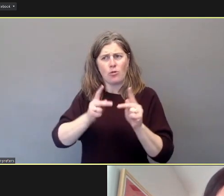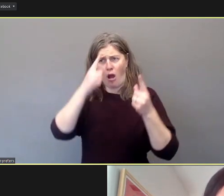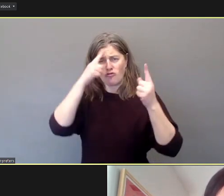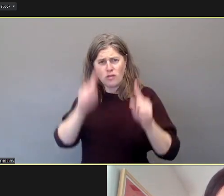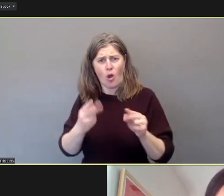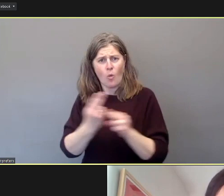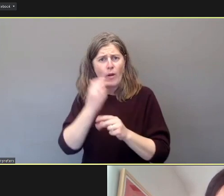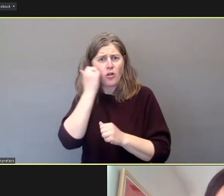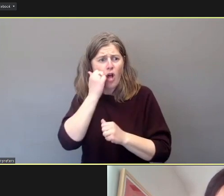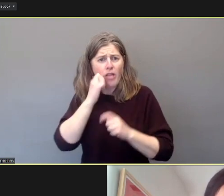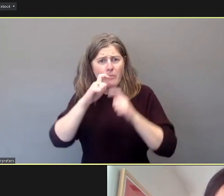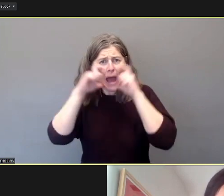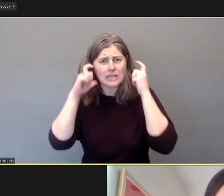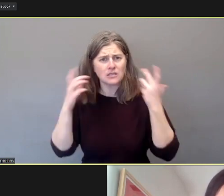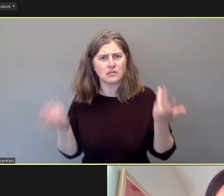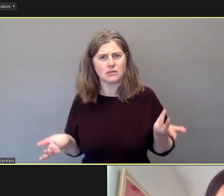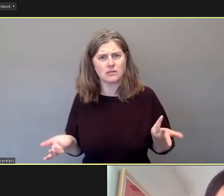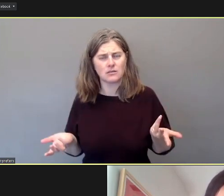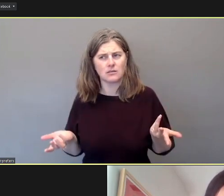masks. So